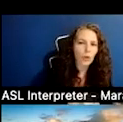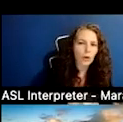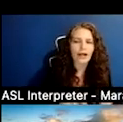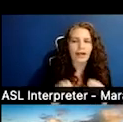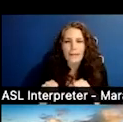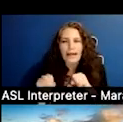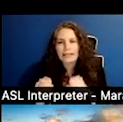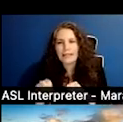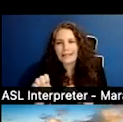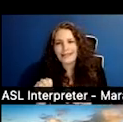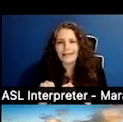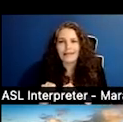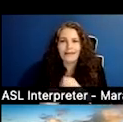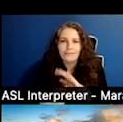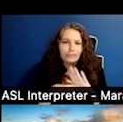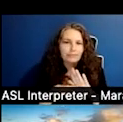organizations. Next slide.